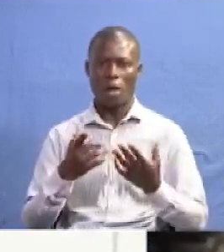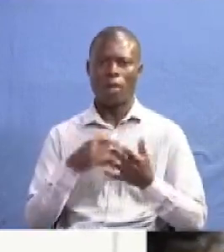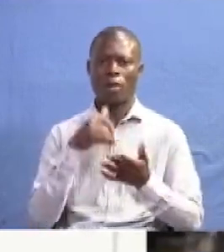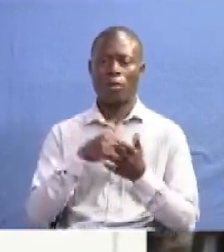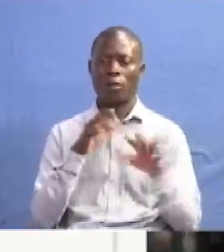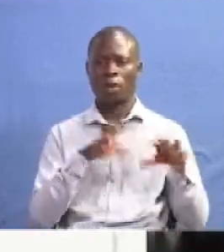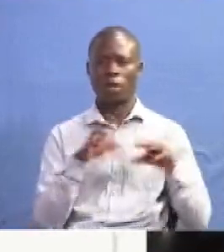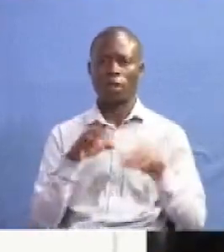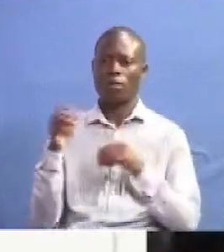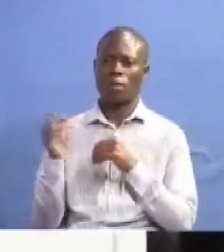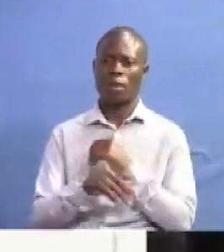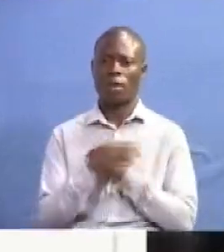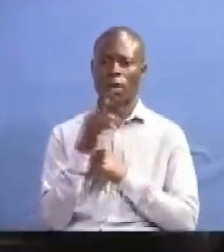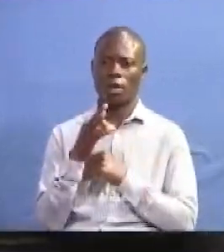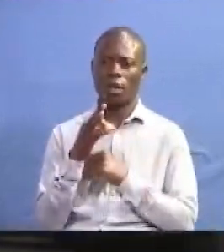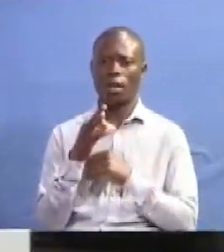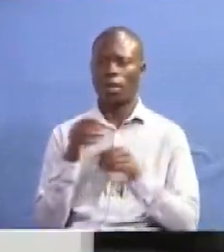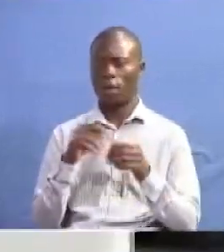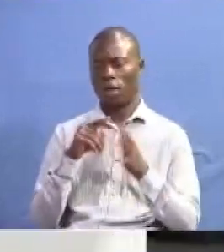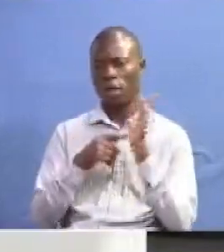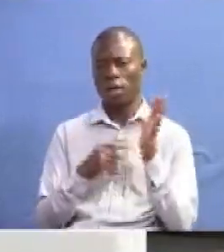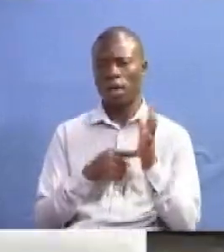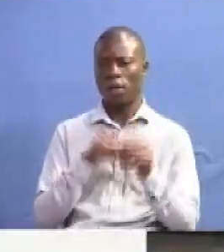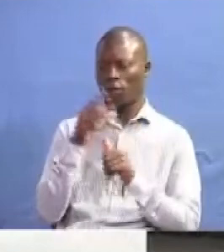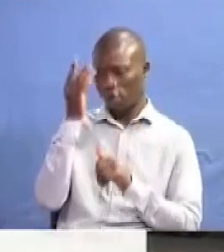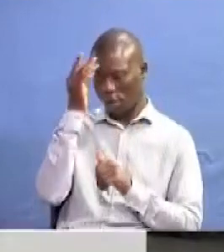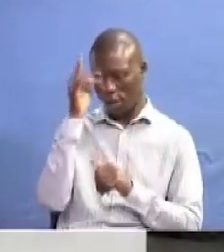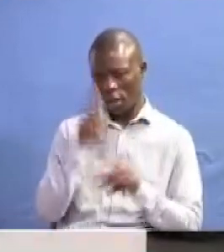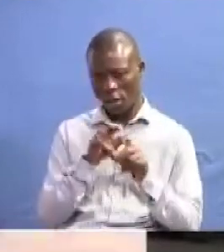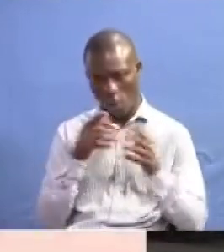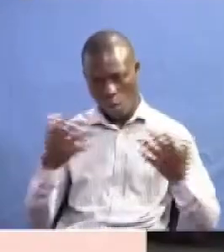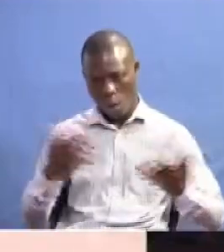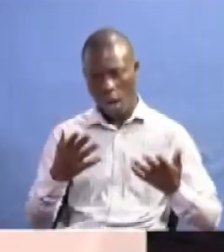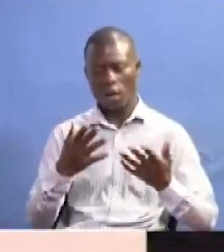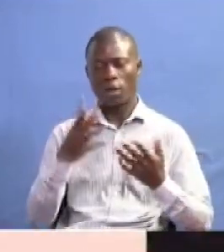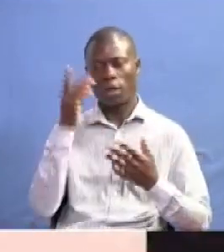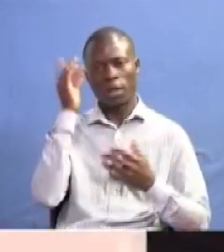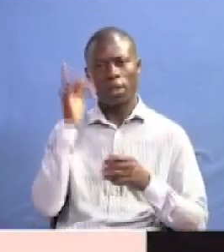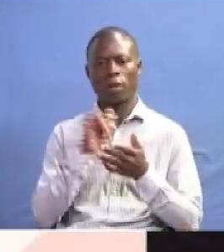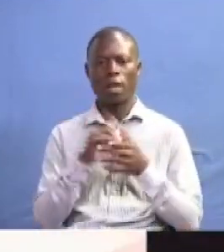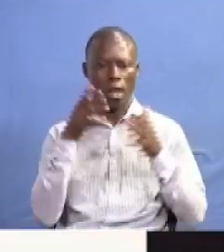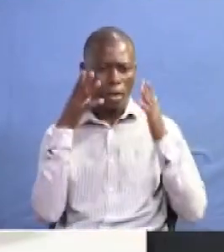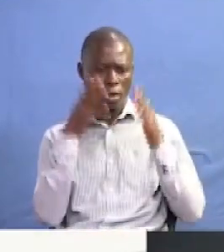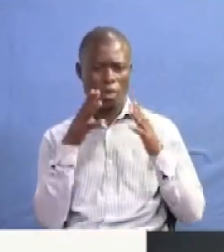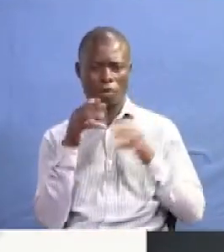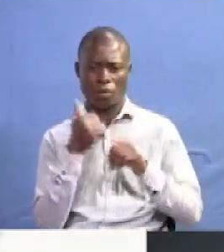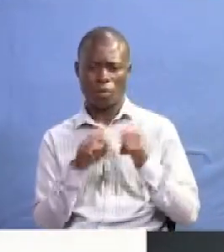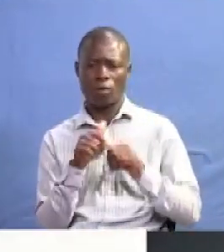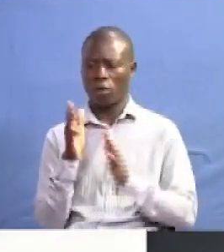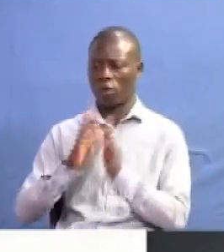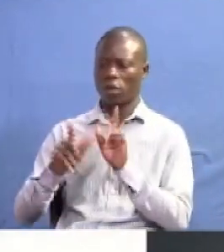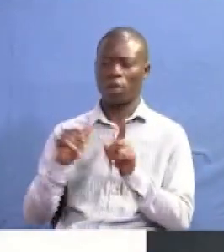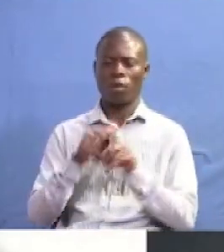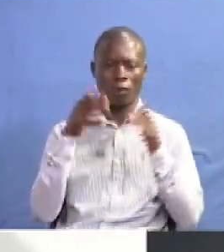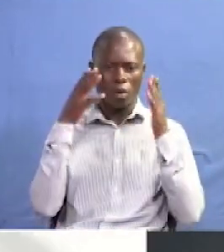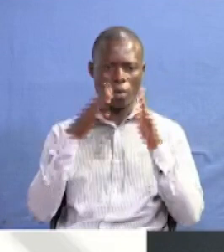suffer. The month of March marks the Endometriosis Month awareness, where the endometriosis advocacy organizations focus